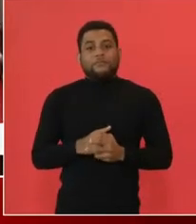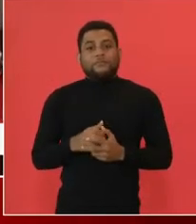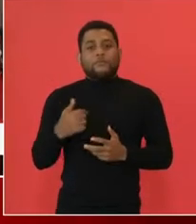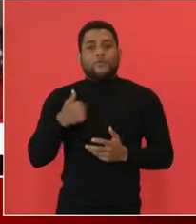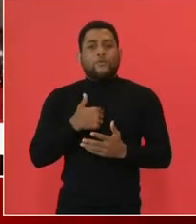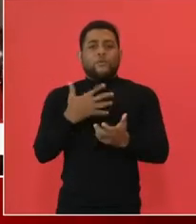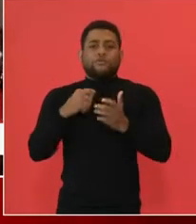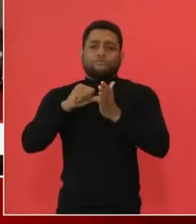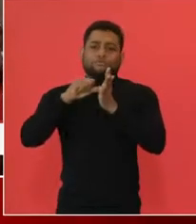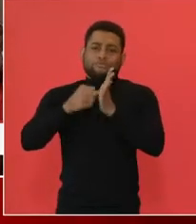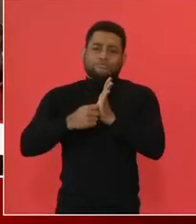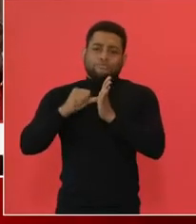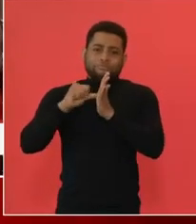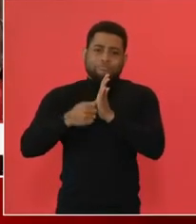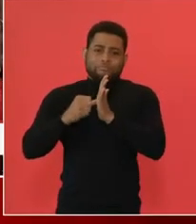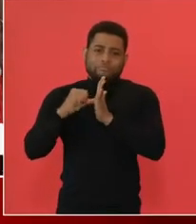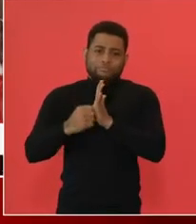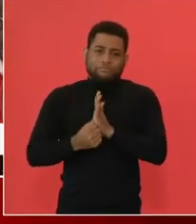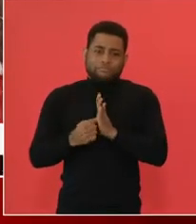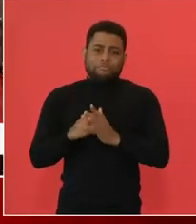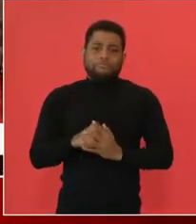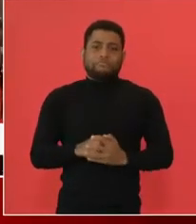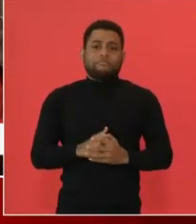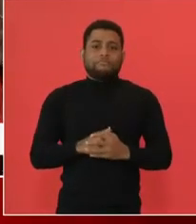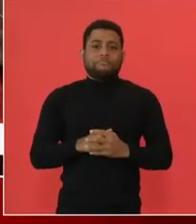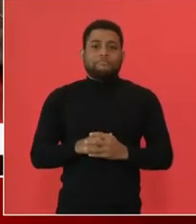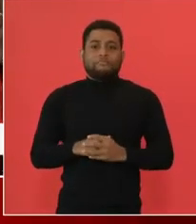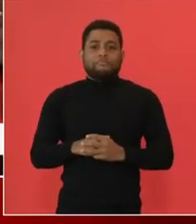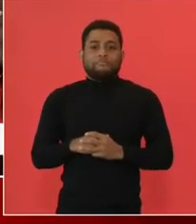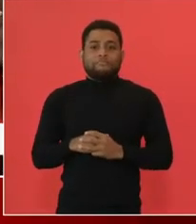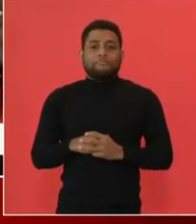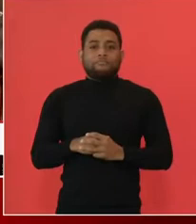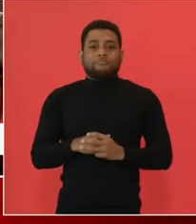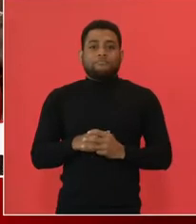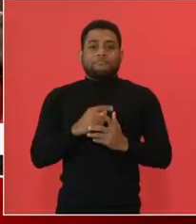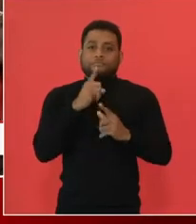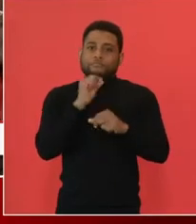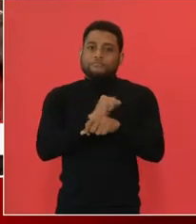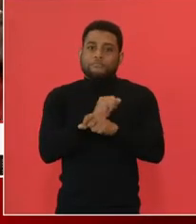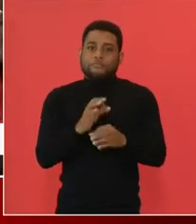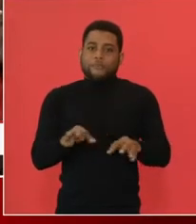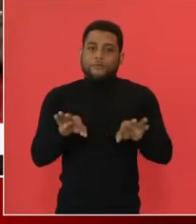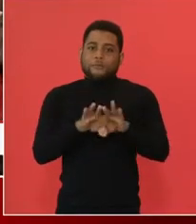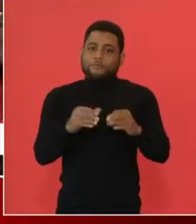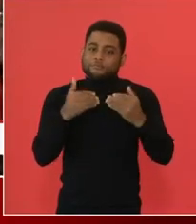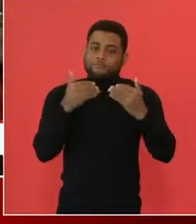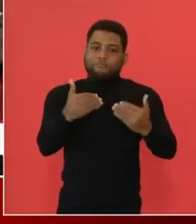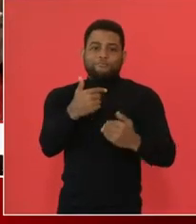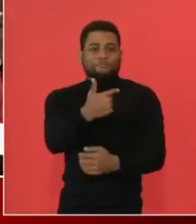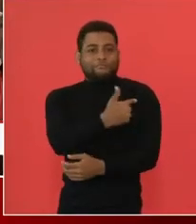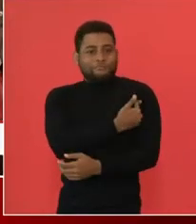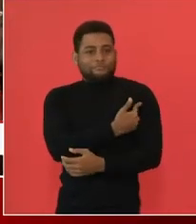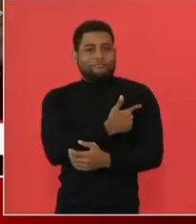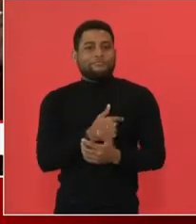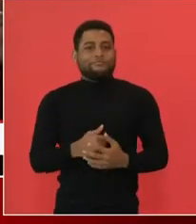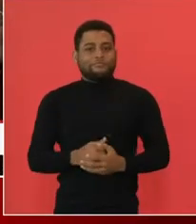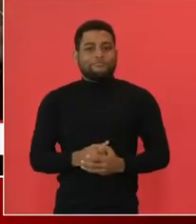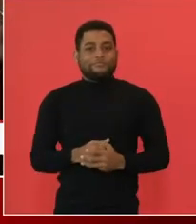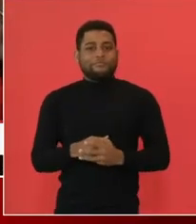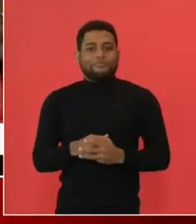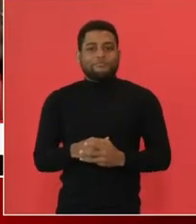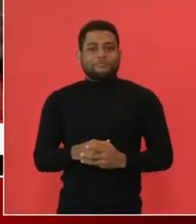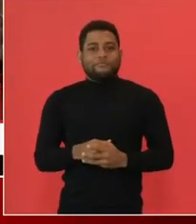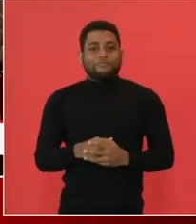we do with everyone else, that how important it is to get vaccinated. We don't have any reason to think that our employees